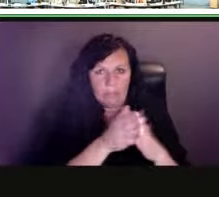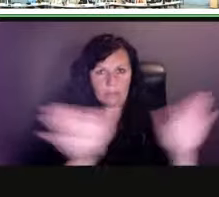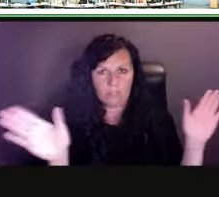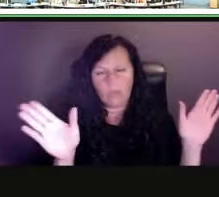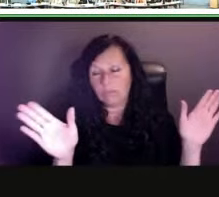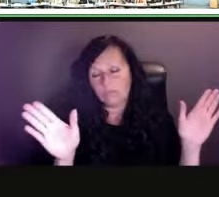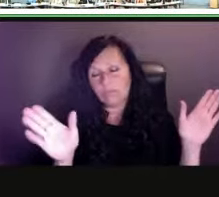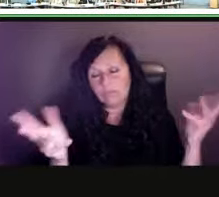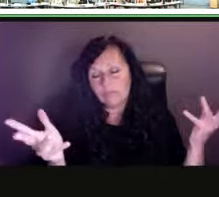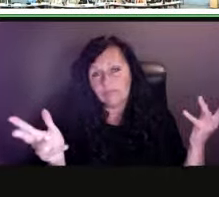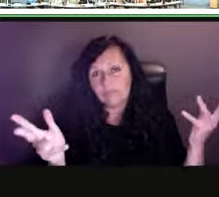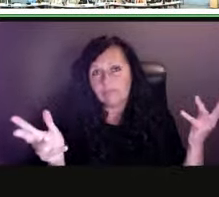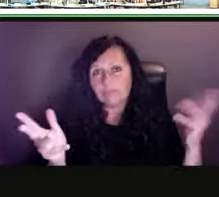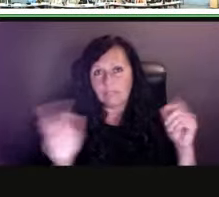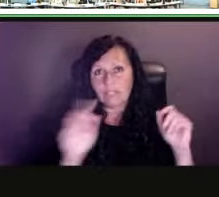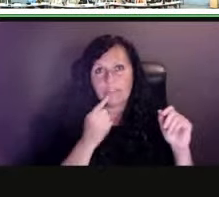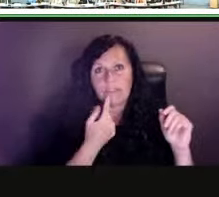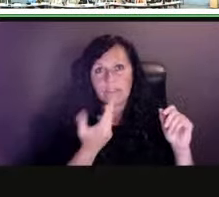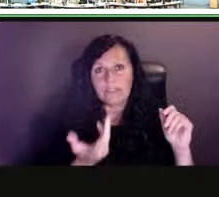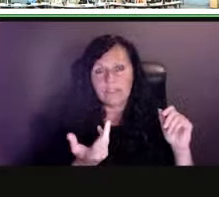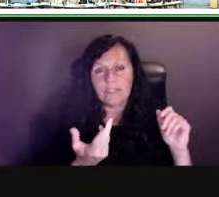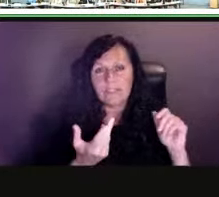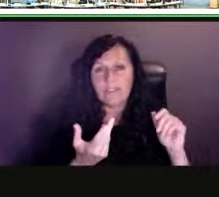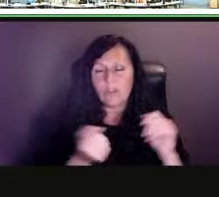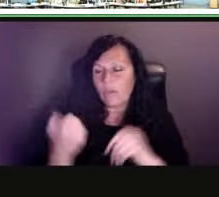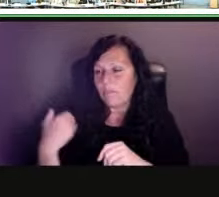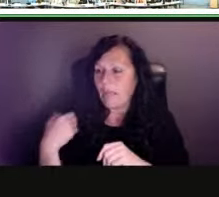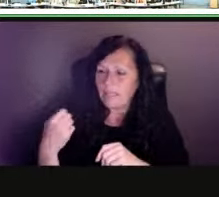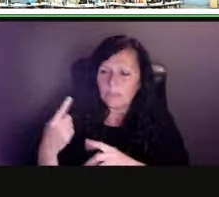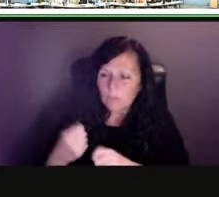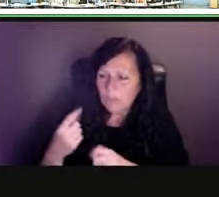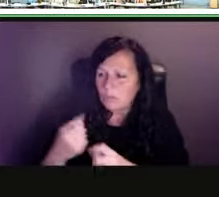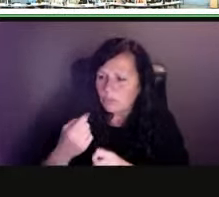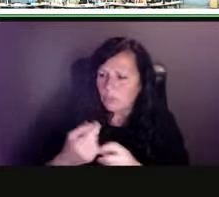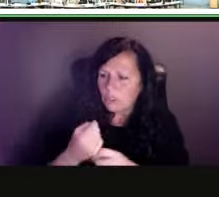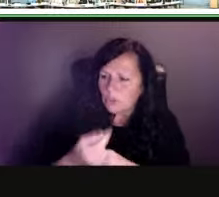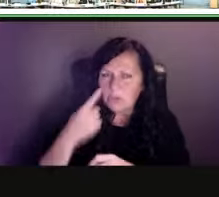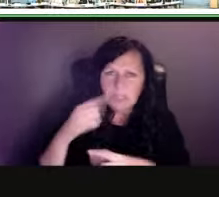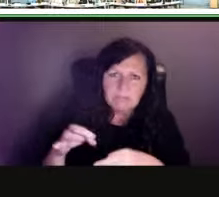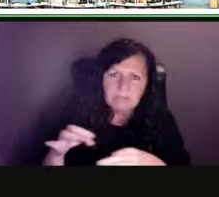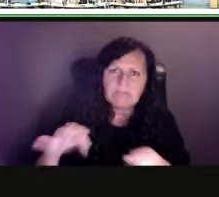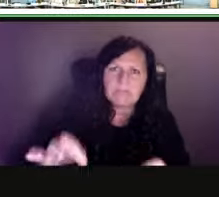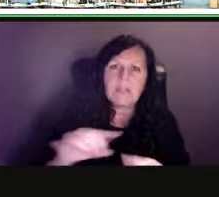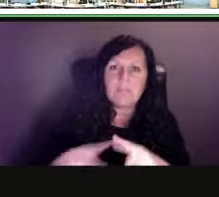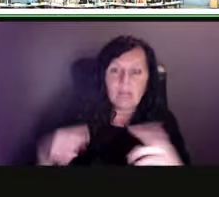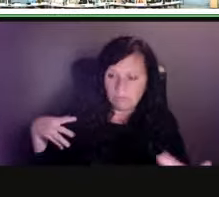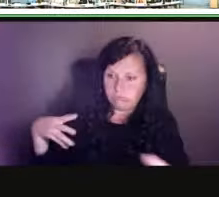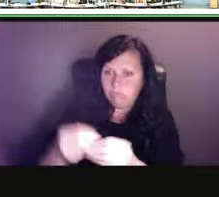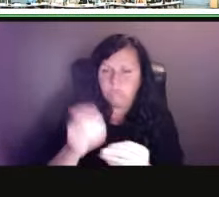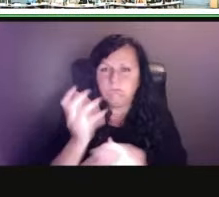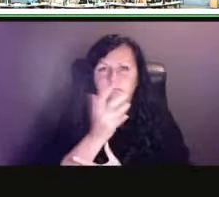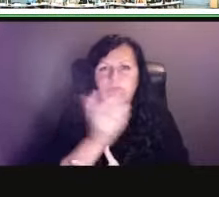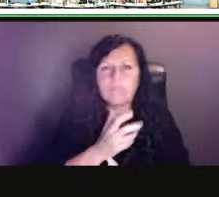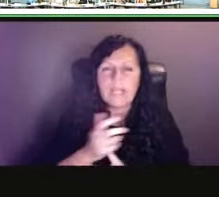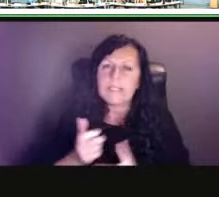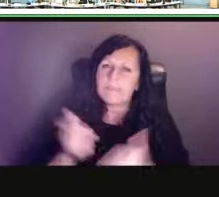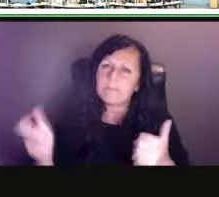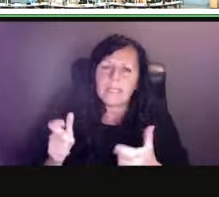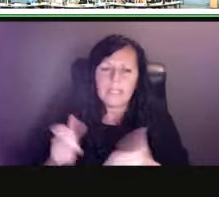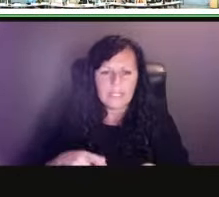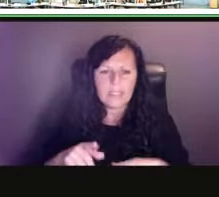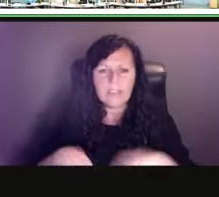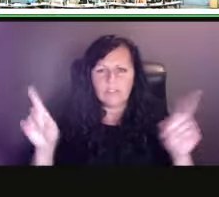little small incremental change. When you look at it over the long term, these are big things that we've been taking on without the increased staff that we need to deal with